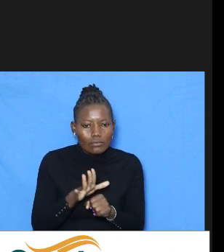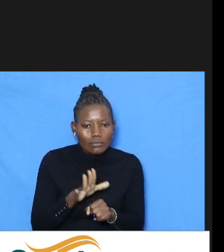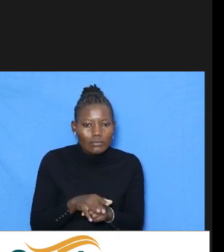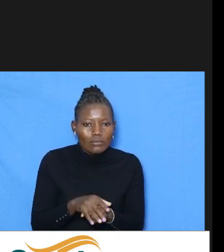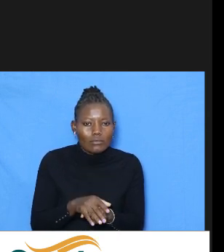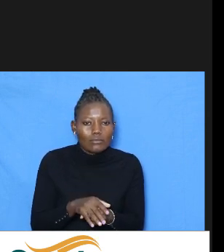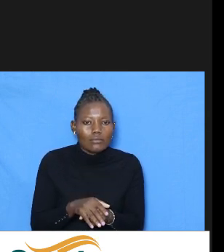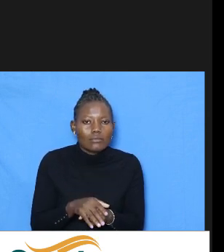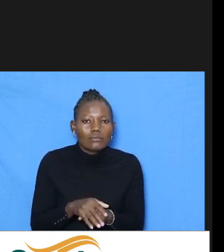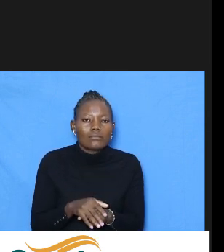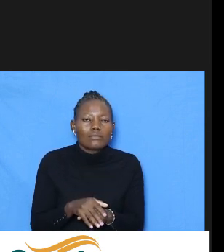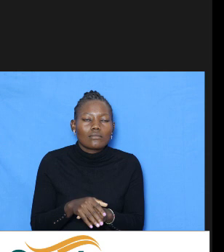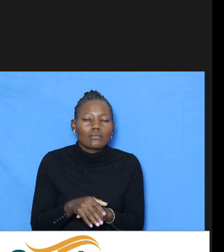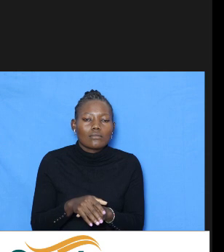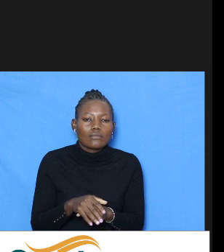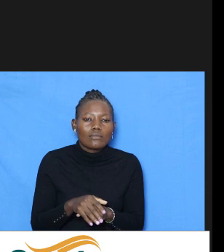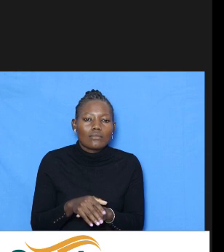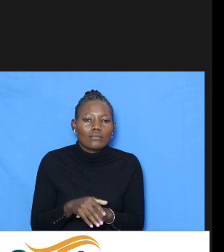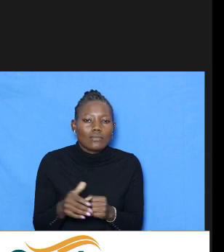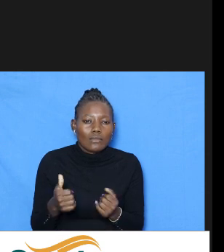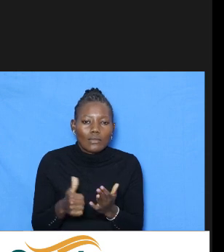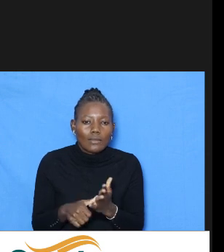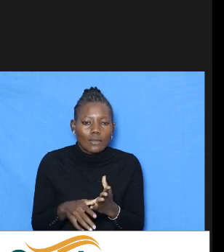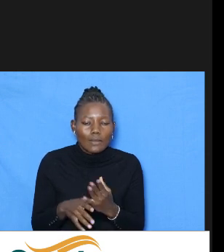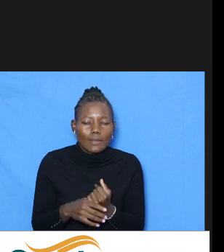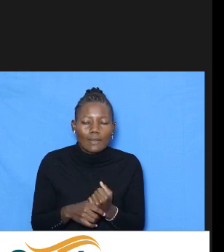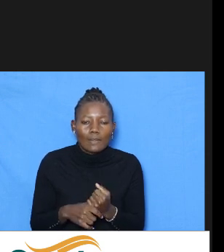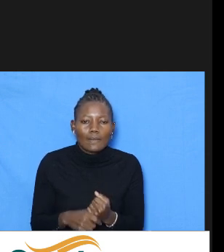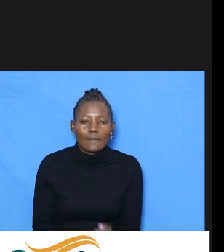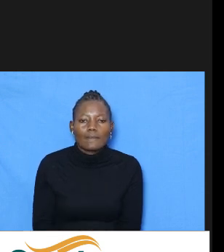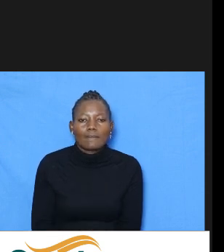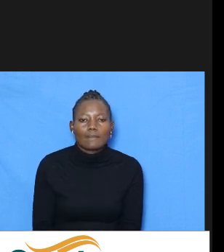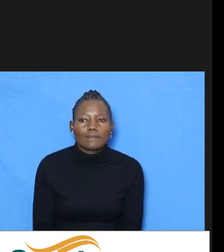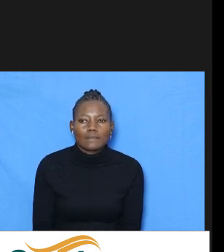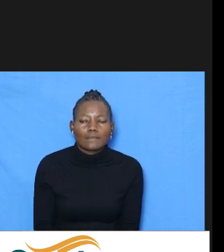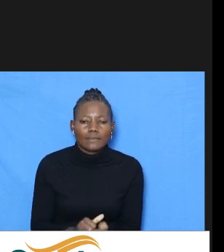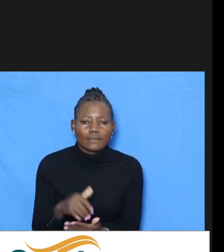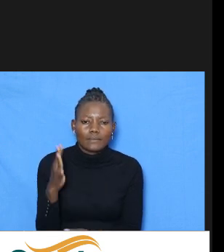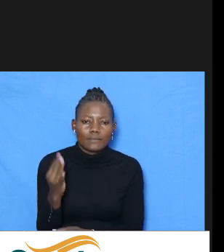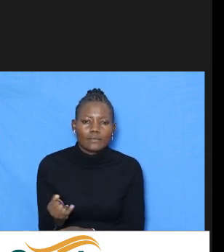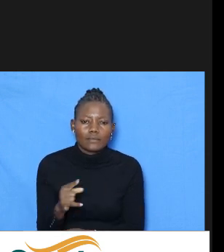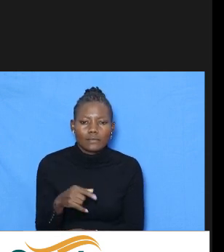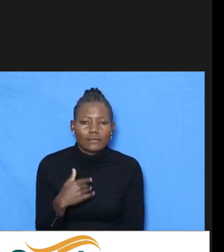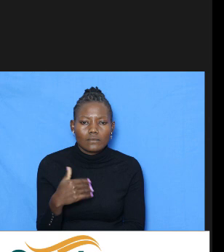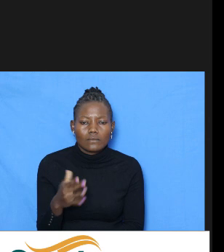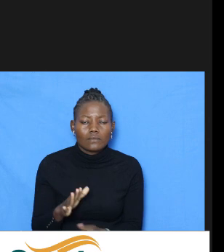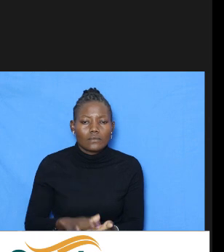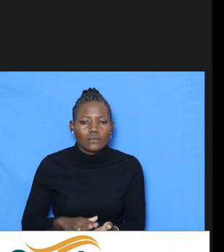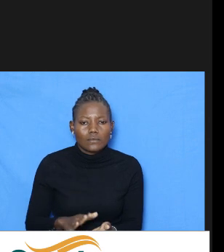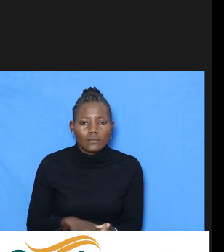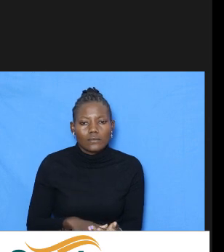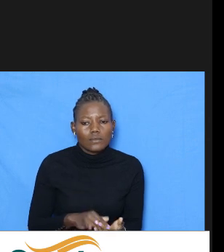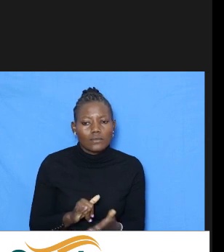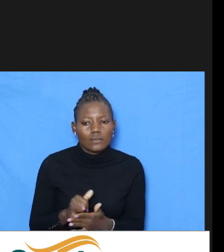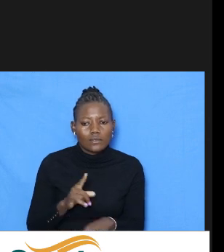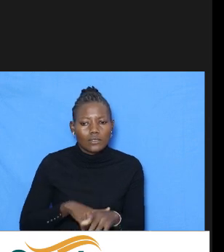takes time to be absorbed in the body. Okay. So that's why we usually recommend, especially when